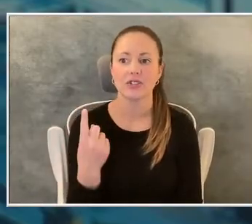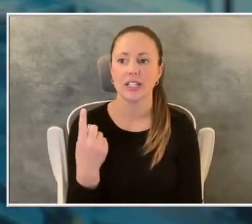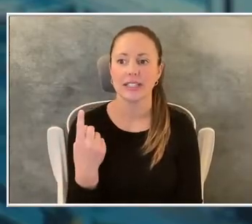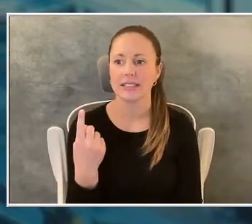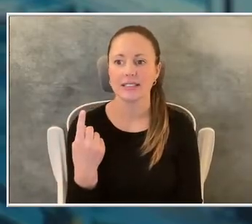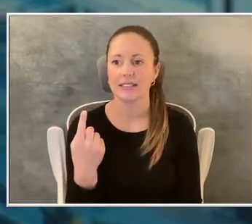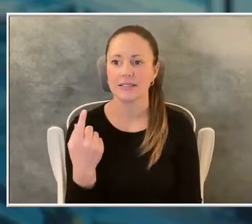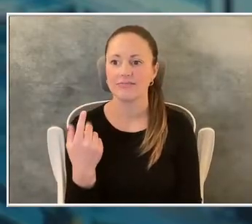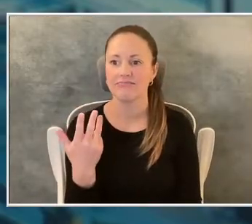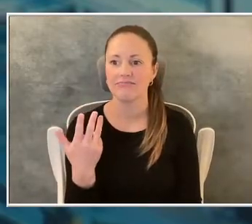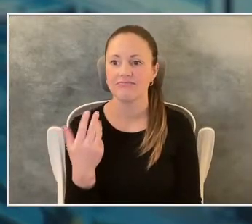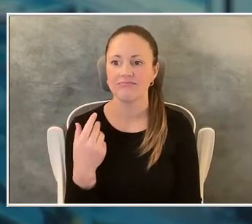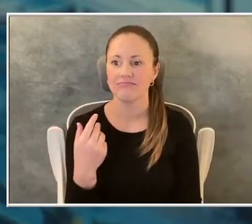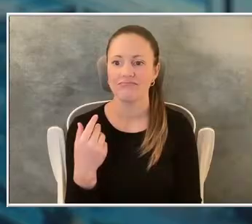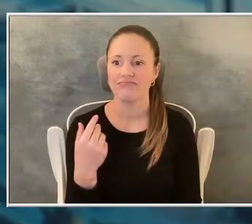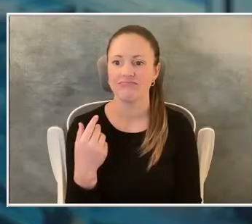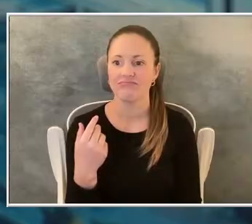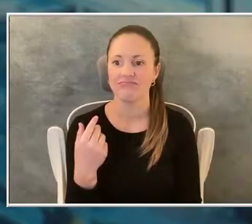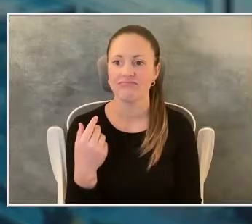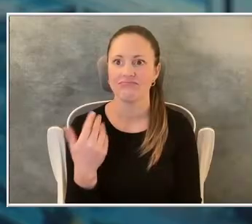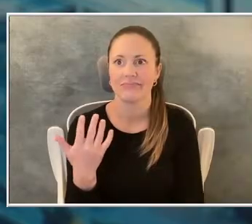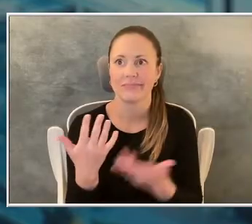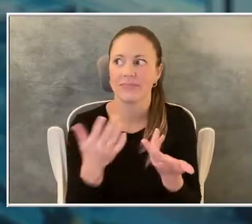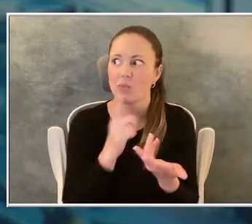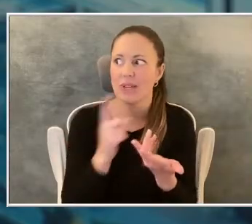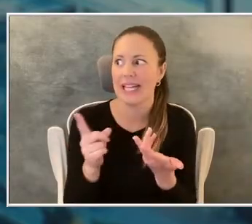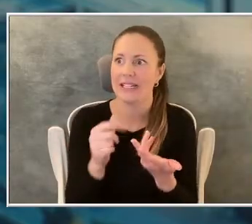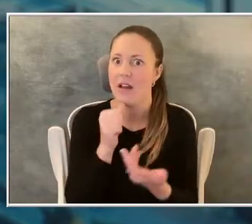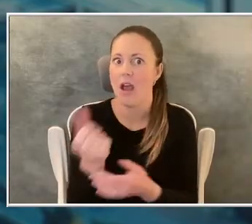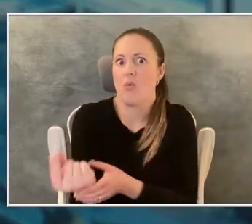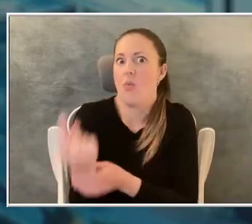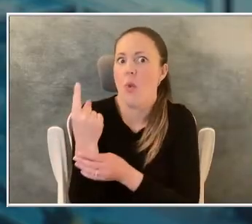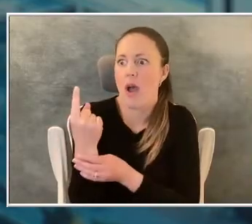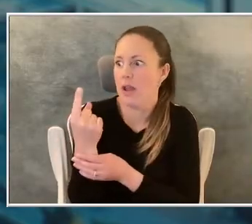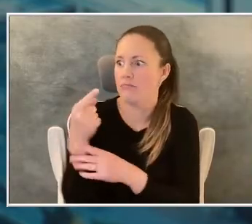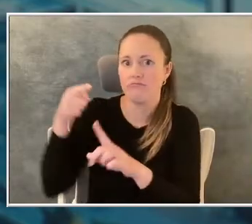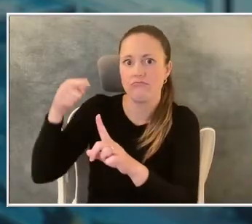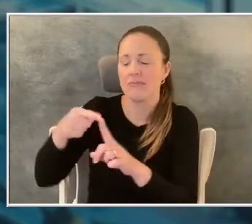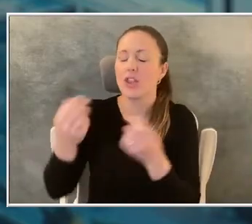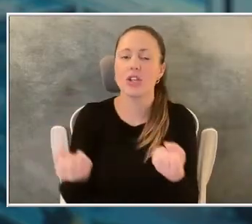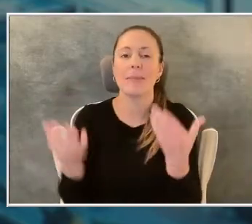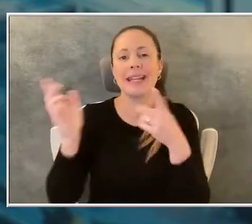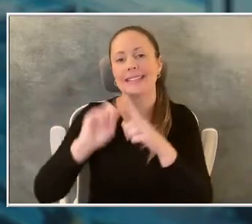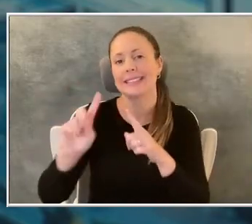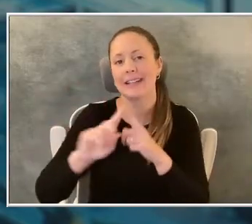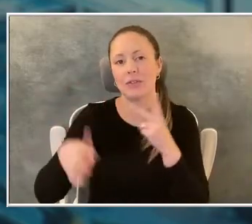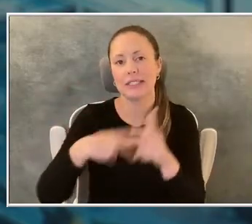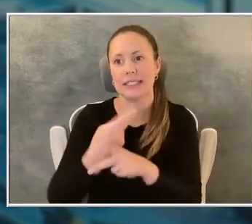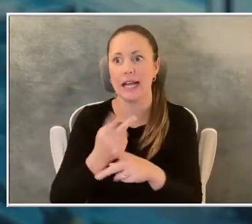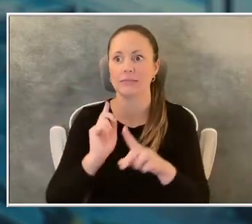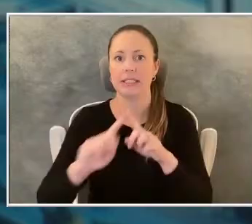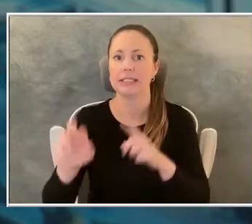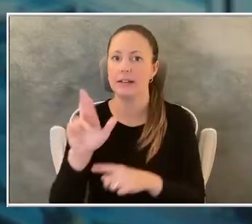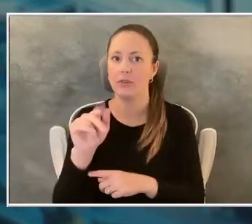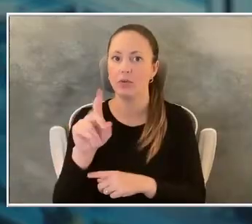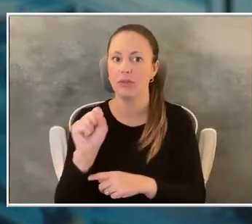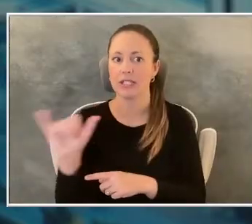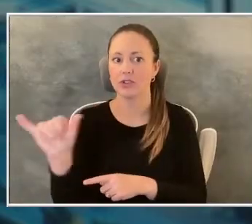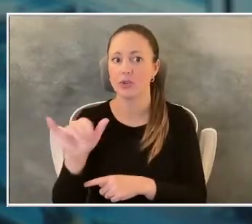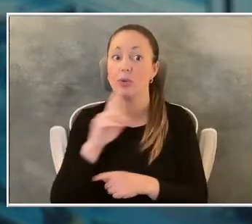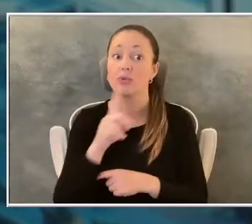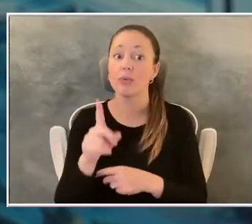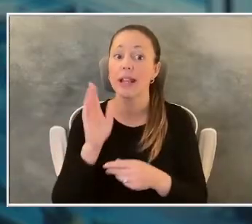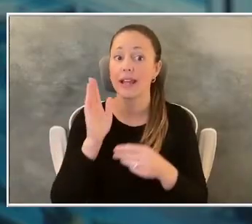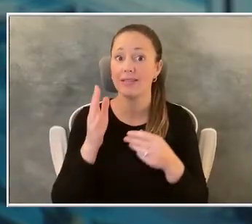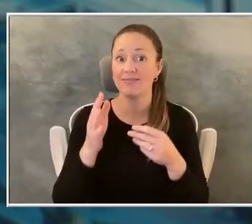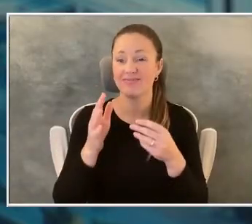many different subtypes, and there are different risks with each. And so we look at many different things, including blood counts,